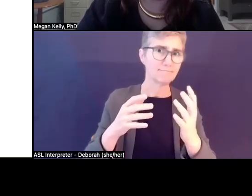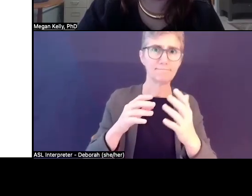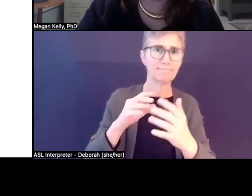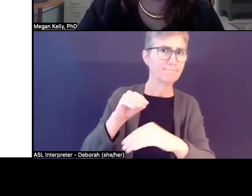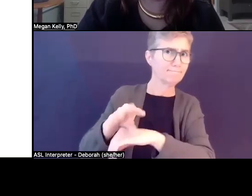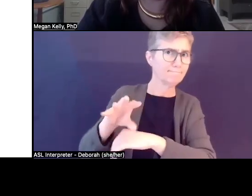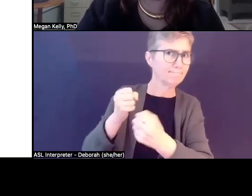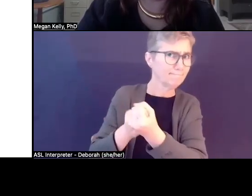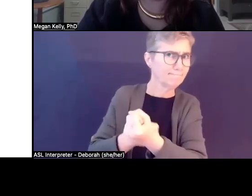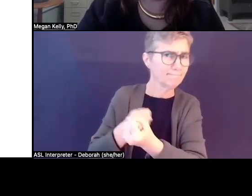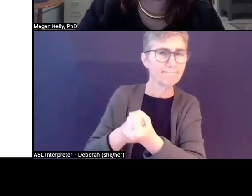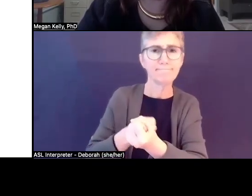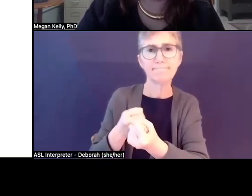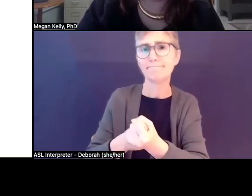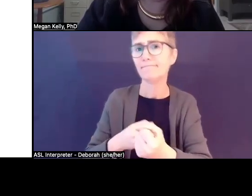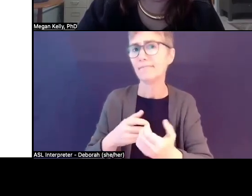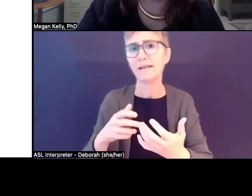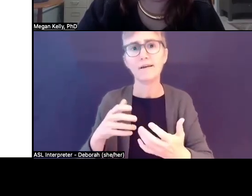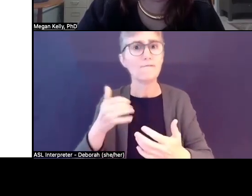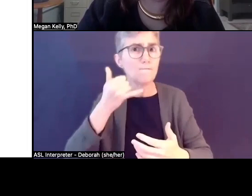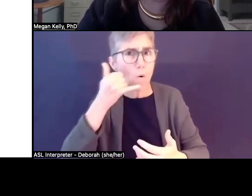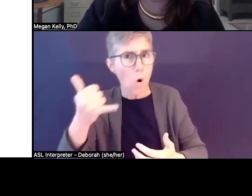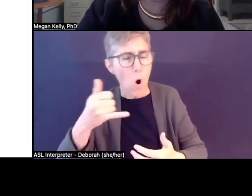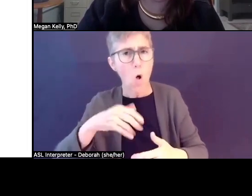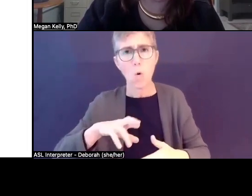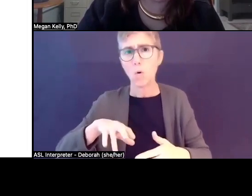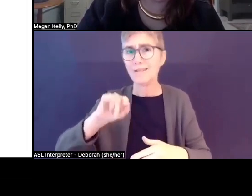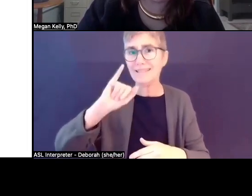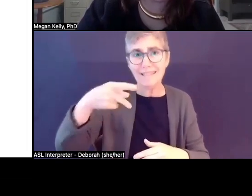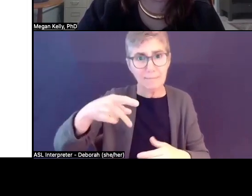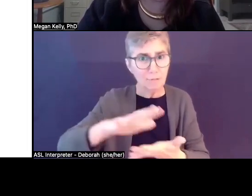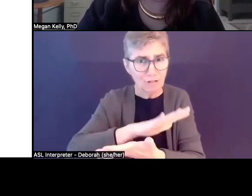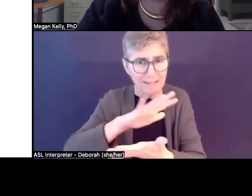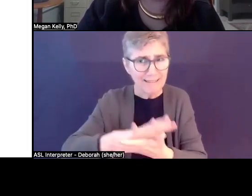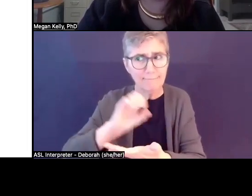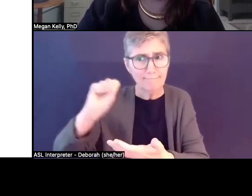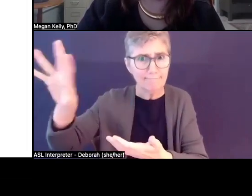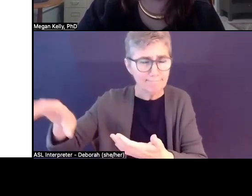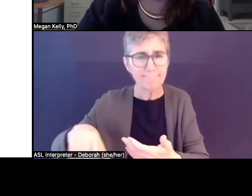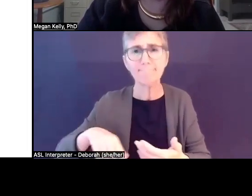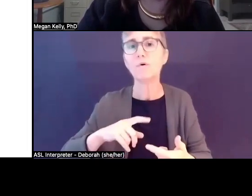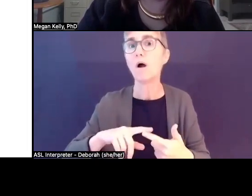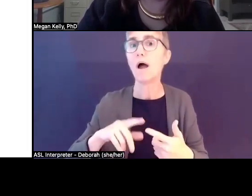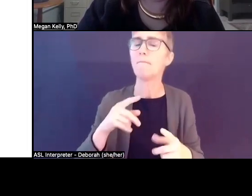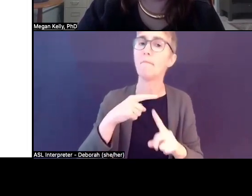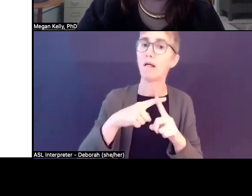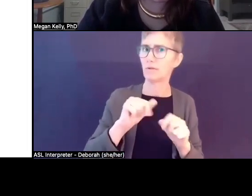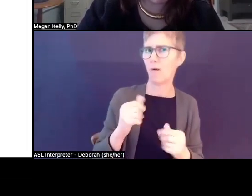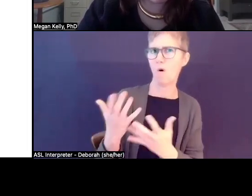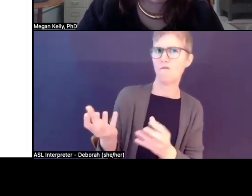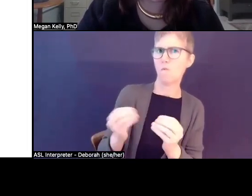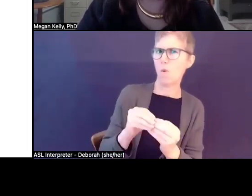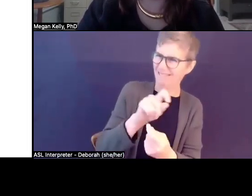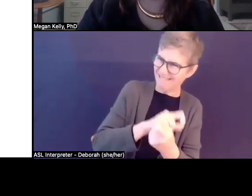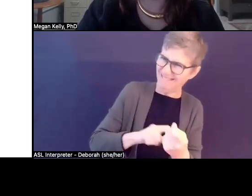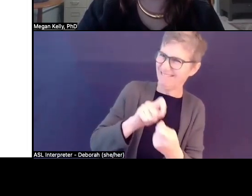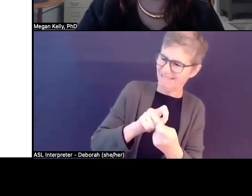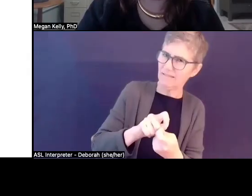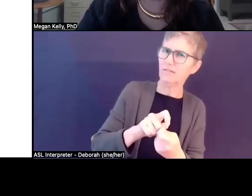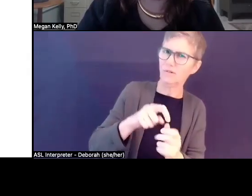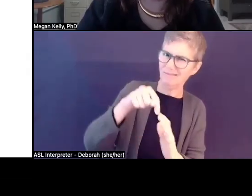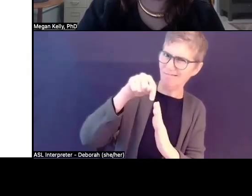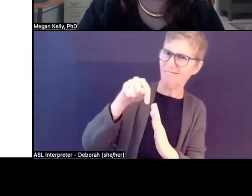consultation if you need it at no cost, and we can also provide more intensive technical assistance like policy development